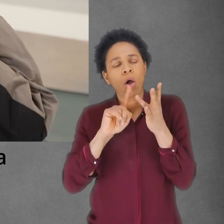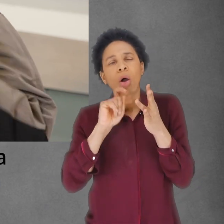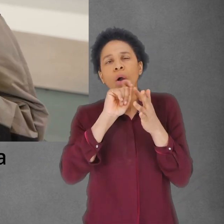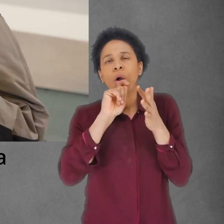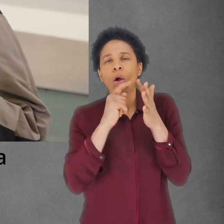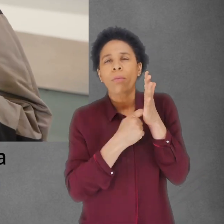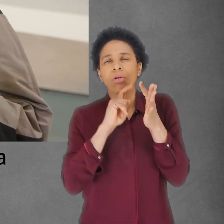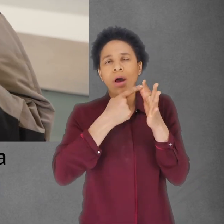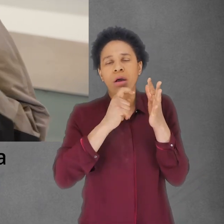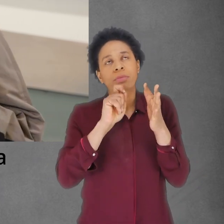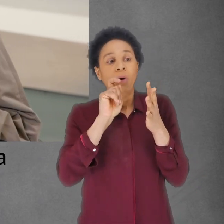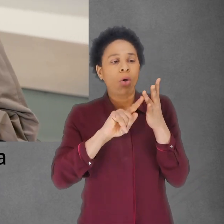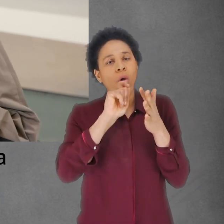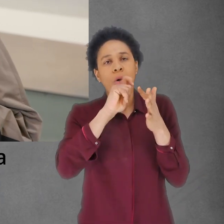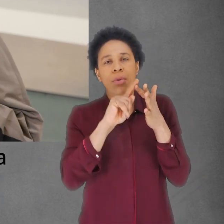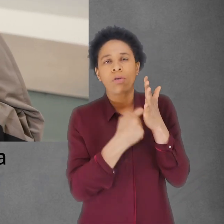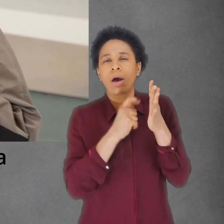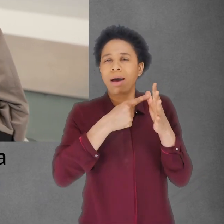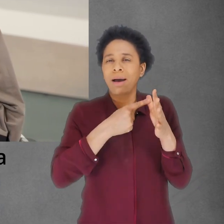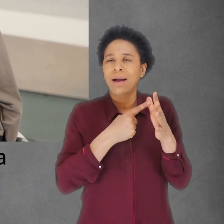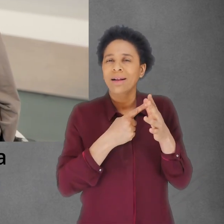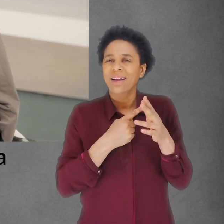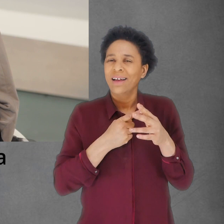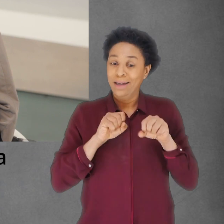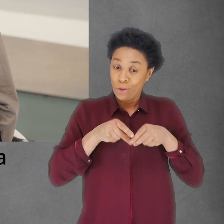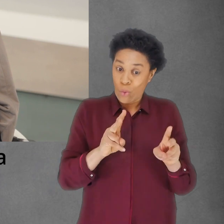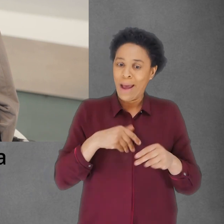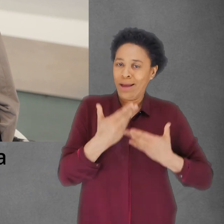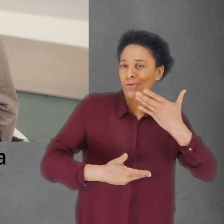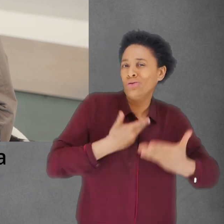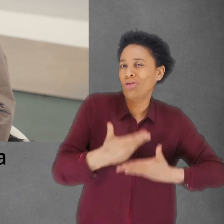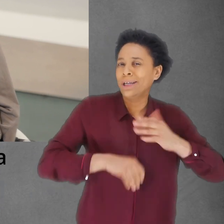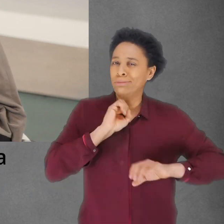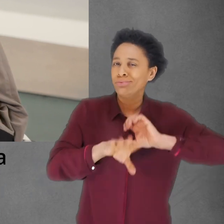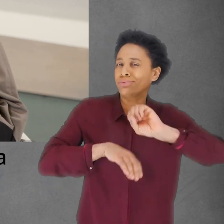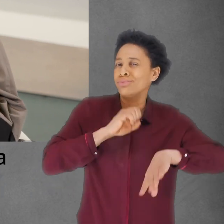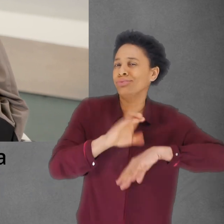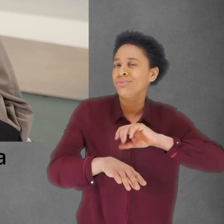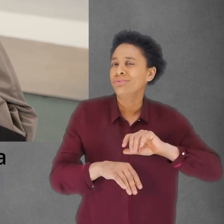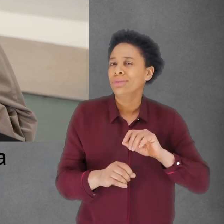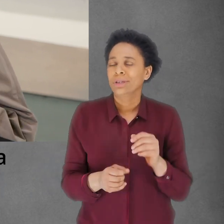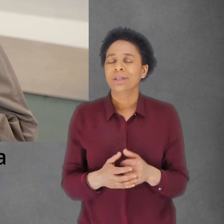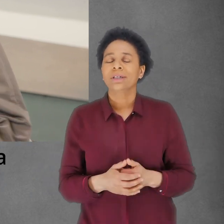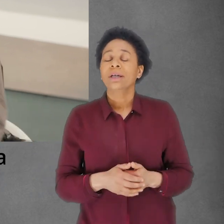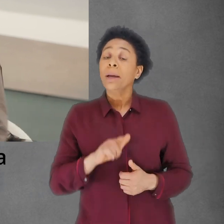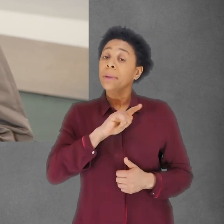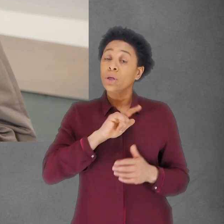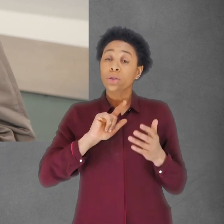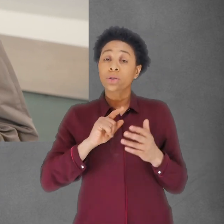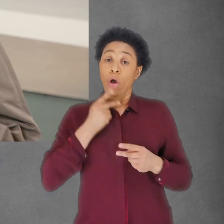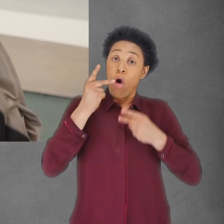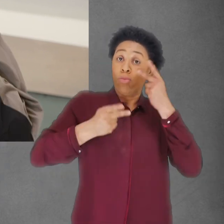and kind of immediacy, and the idea that opera as a narrative sort